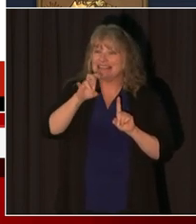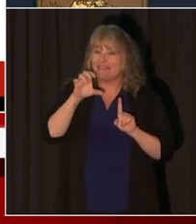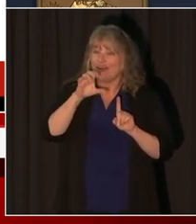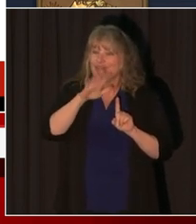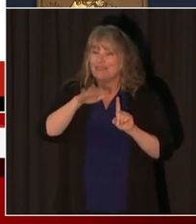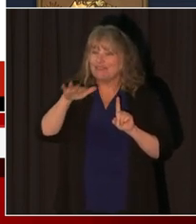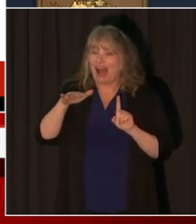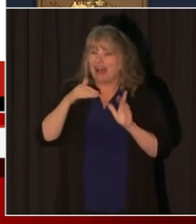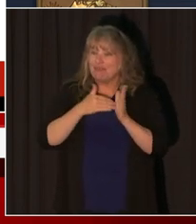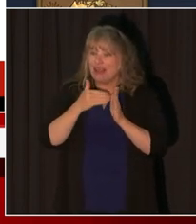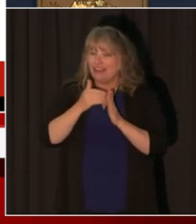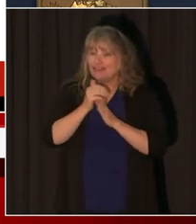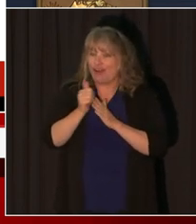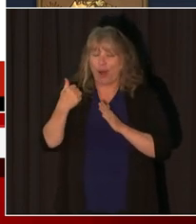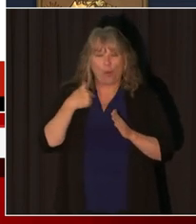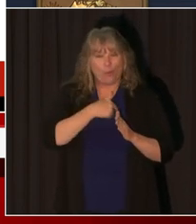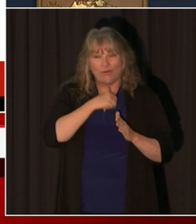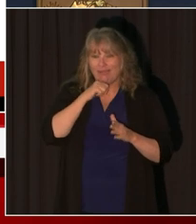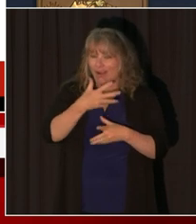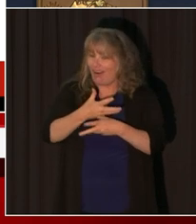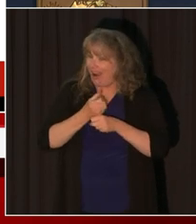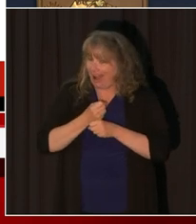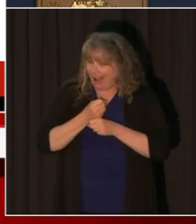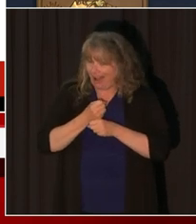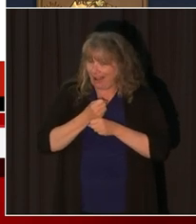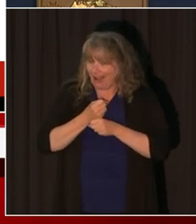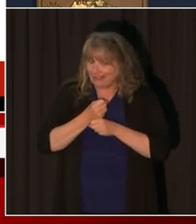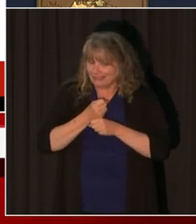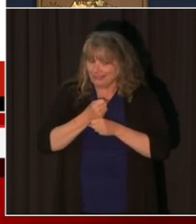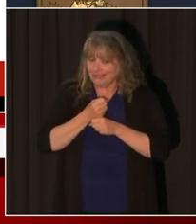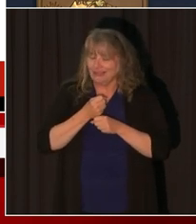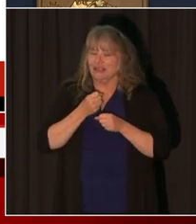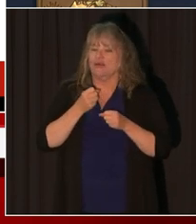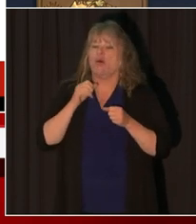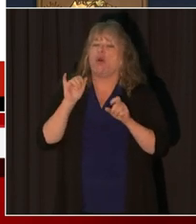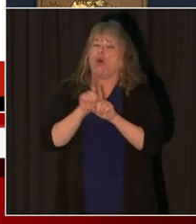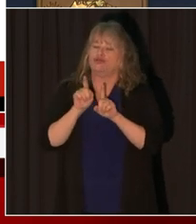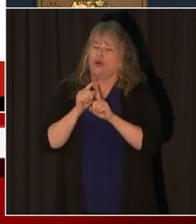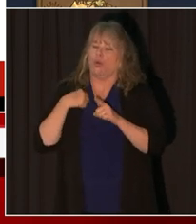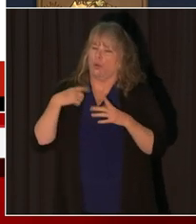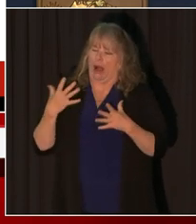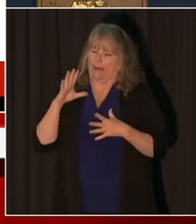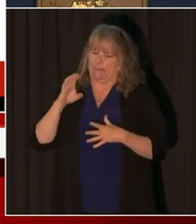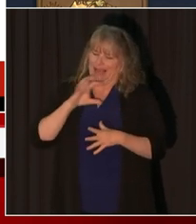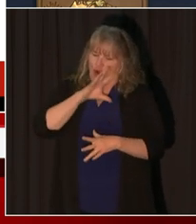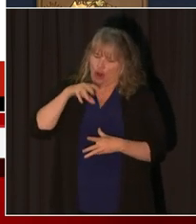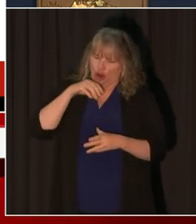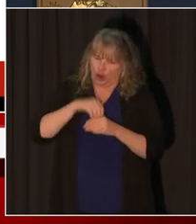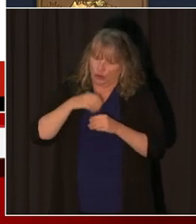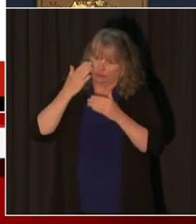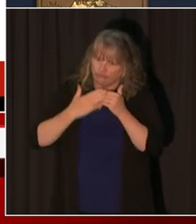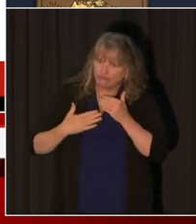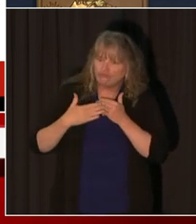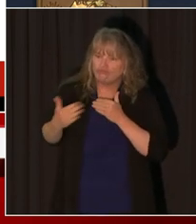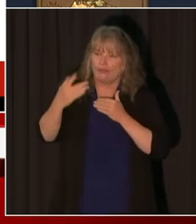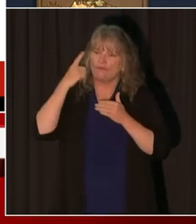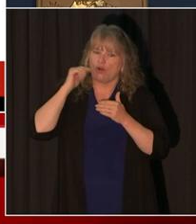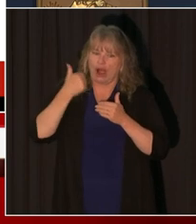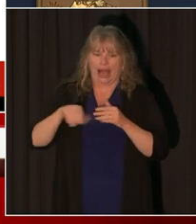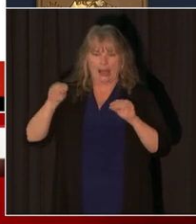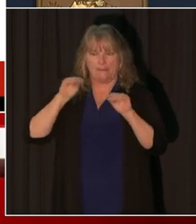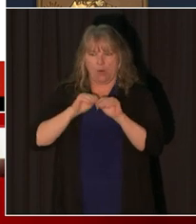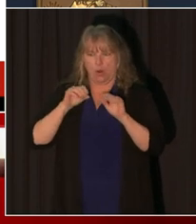million, as well as be included in any additional state funding. So we want to